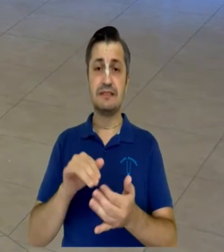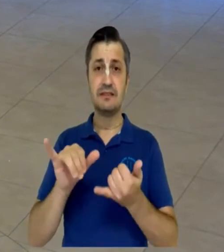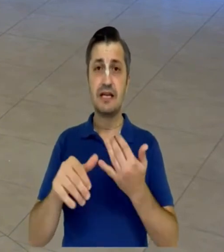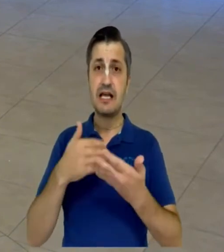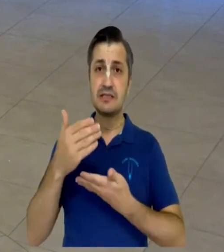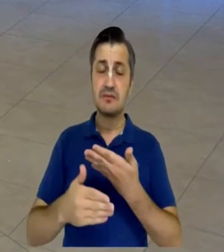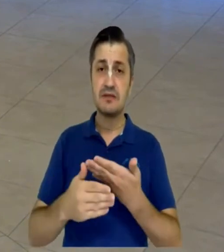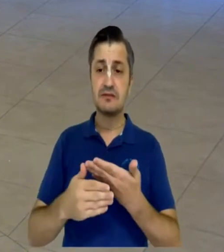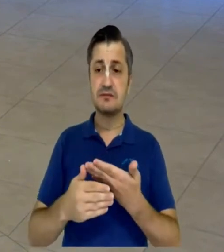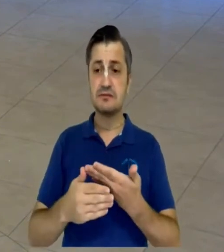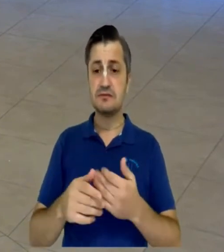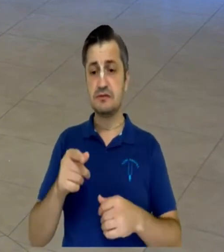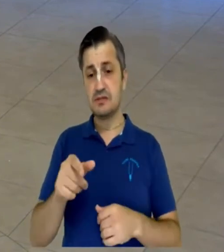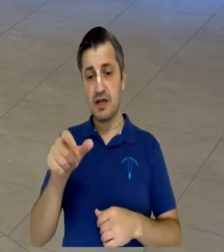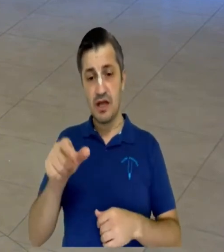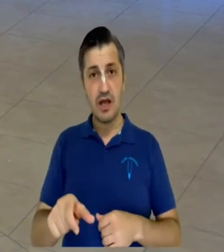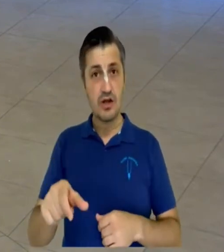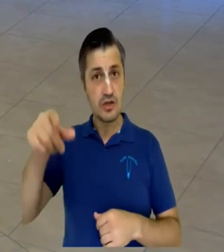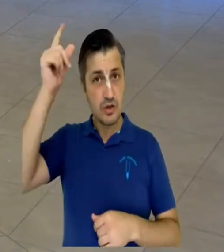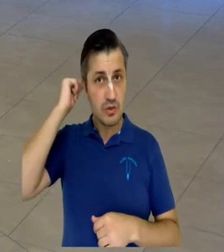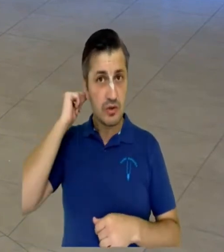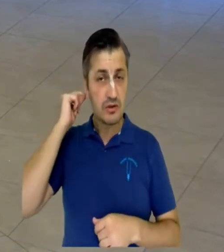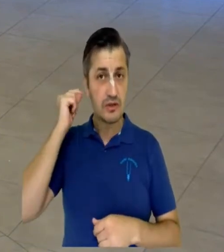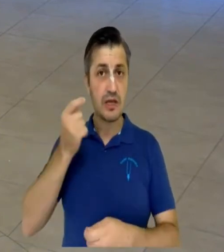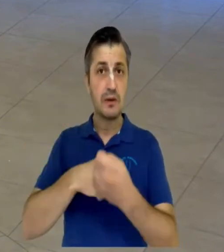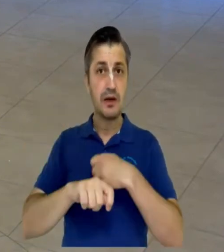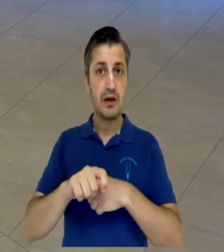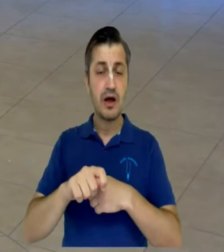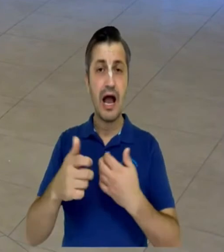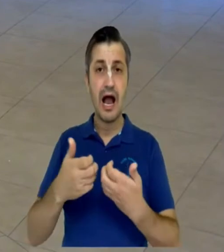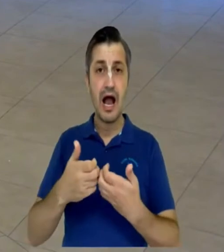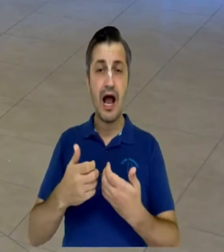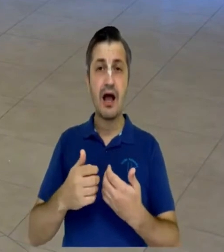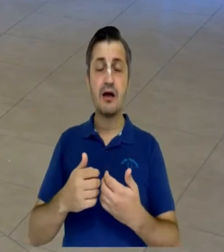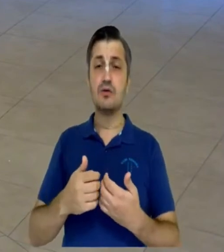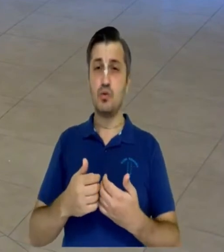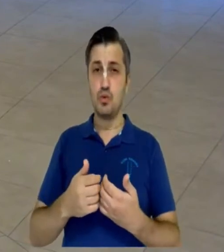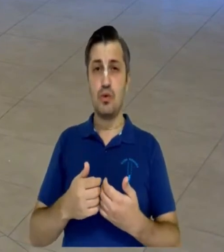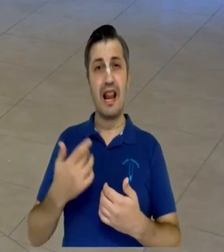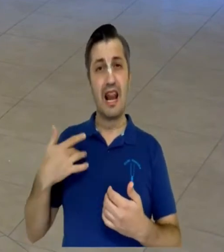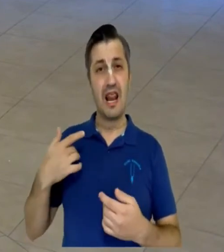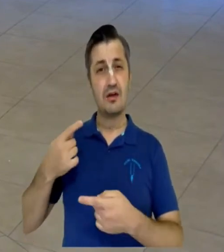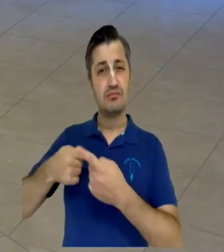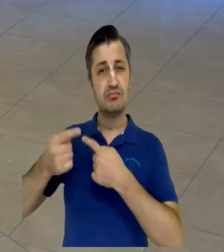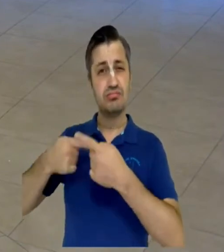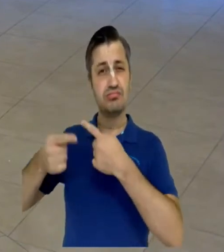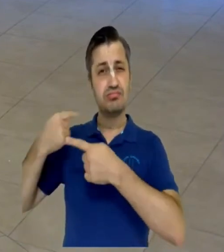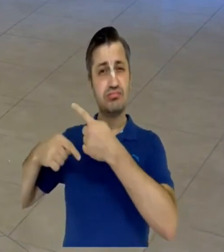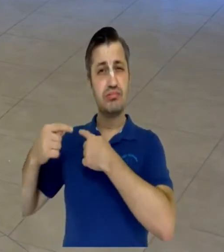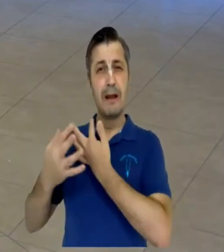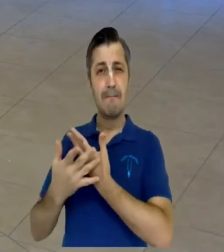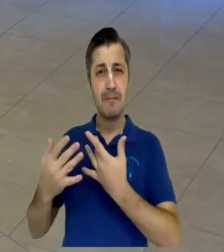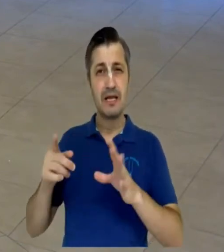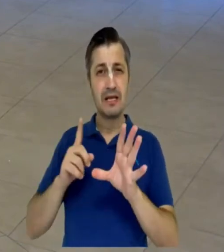this bhakti plant and the ground for bhakti plant, if someone cannot understand,